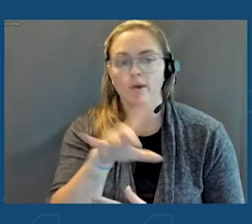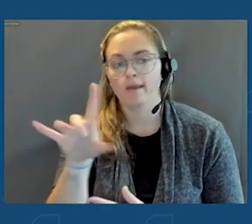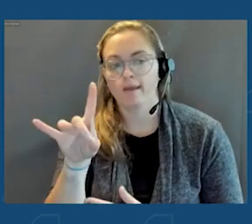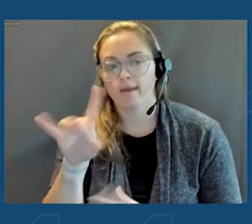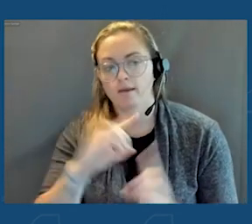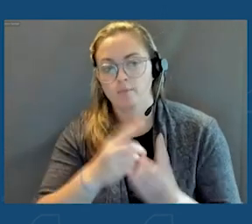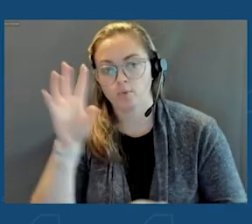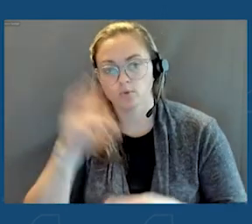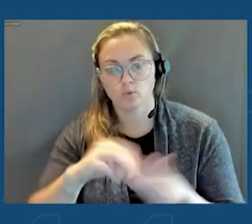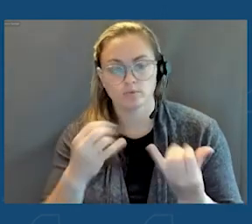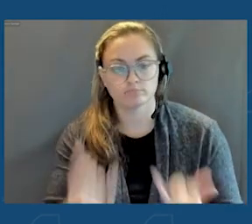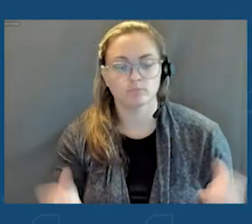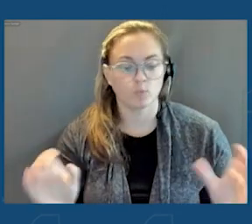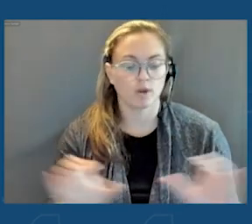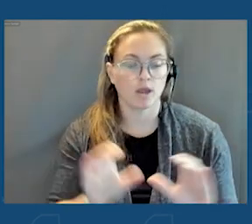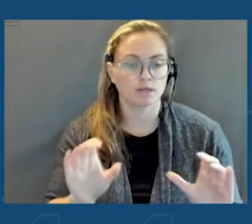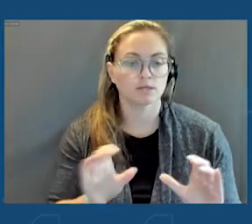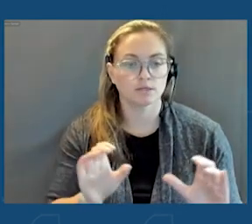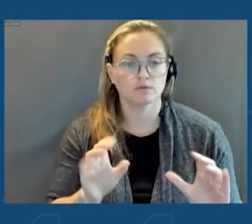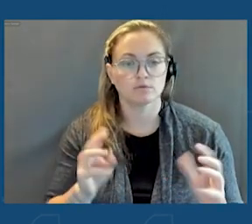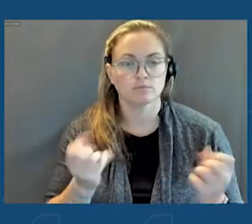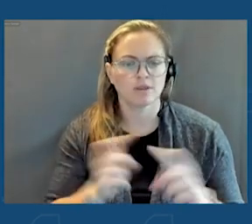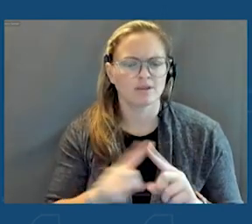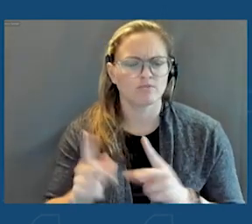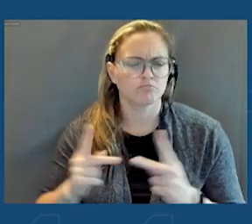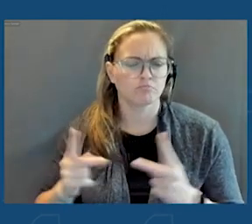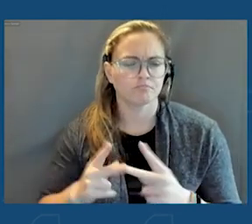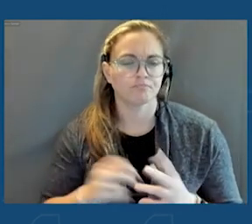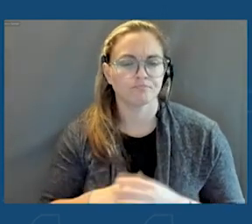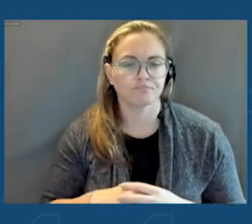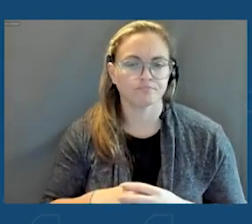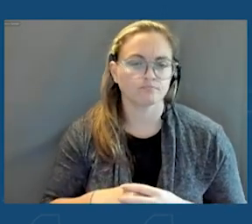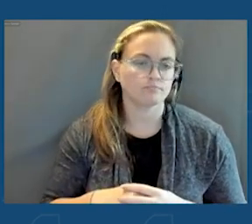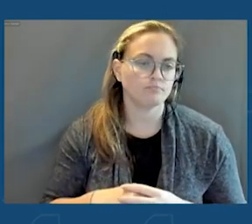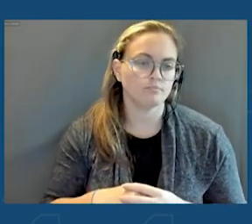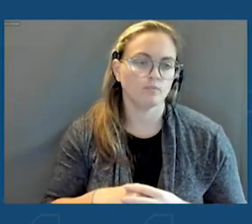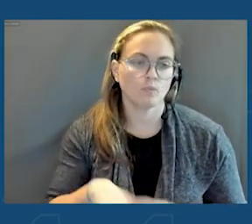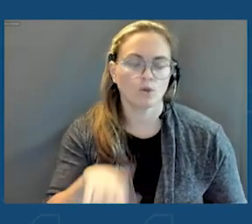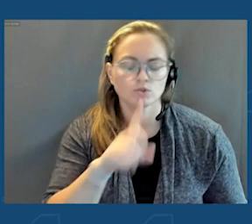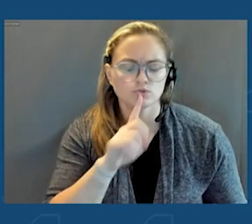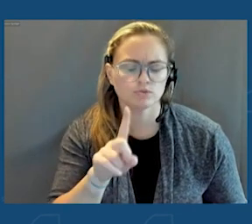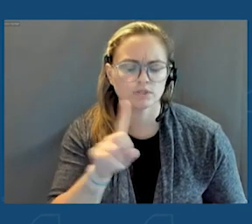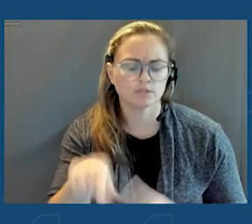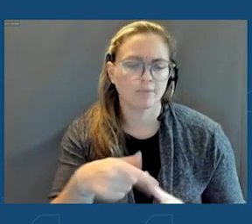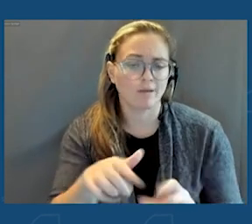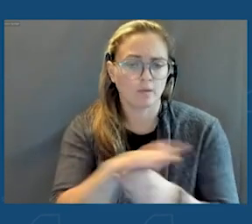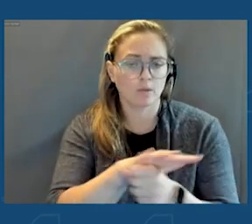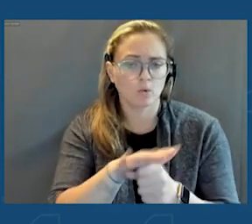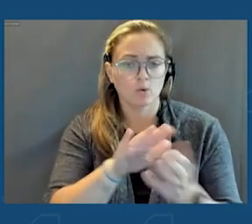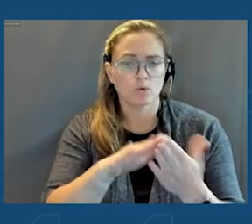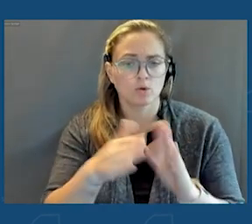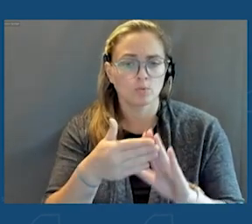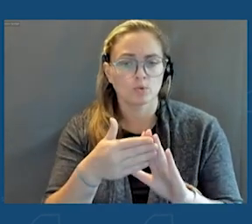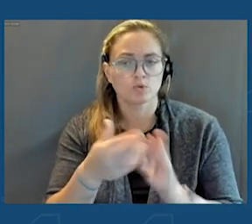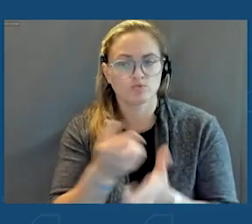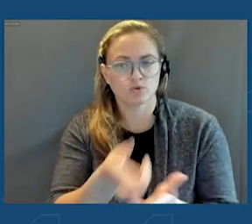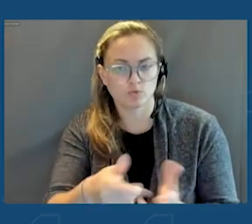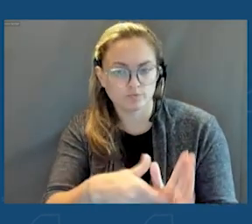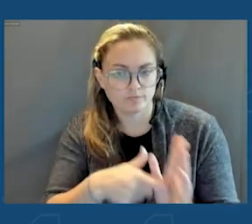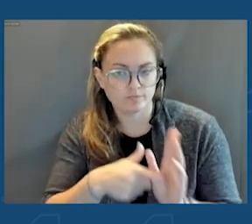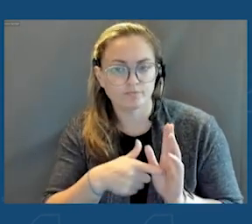They'll be active in many more places. So it's all about giving the local communities the resources they need as